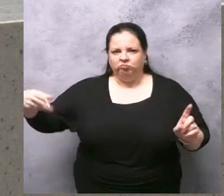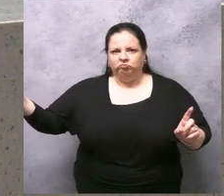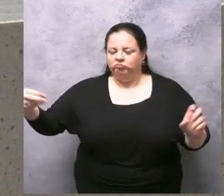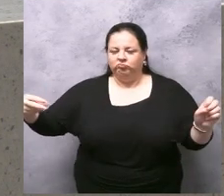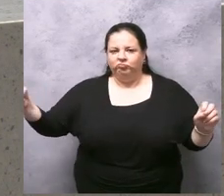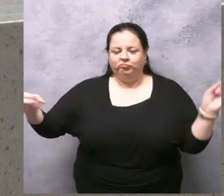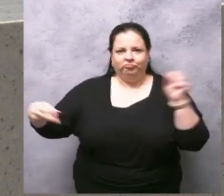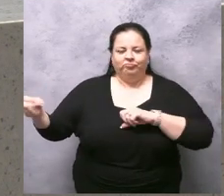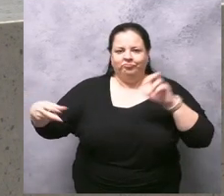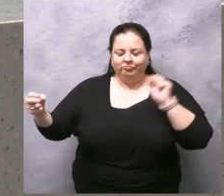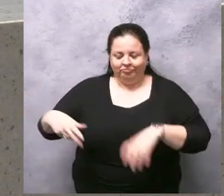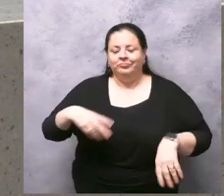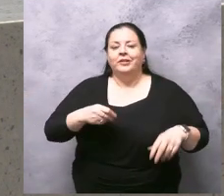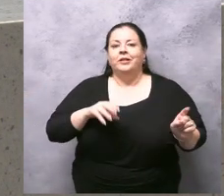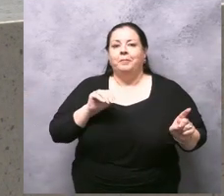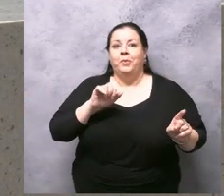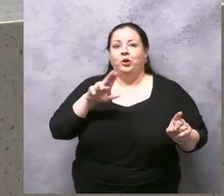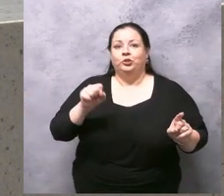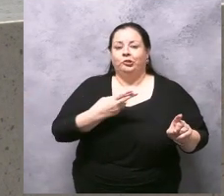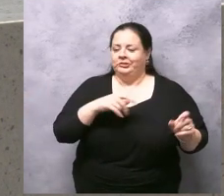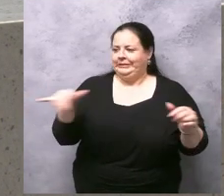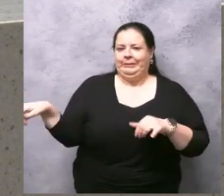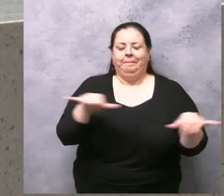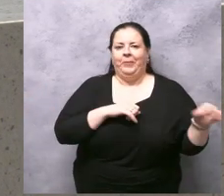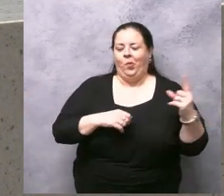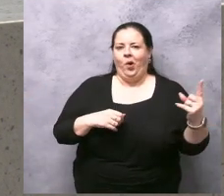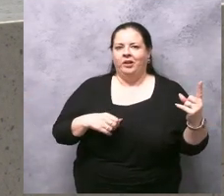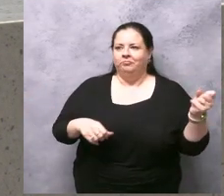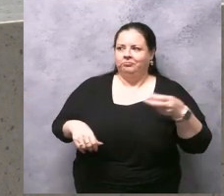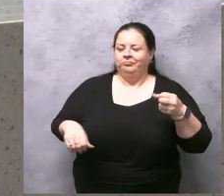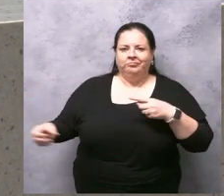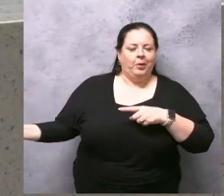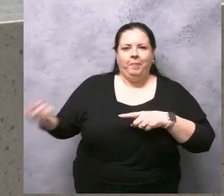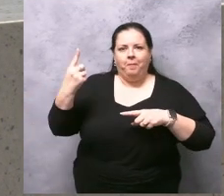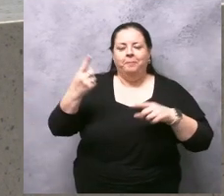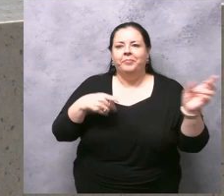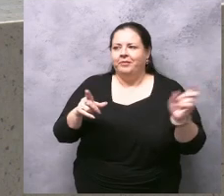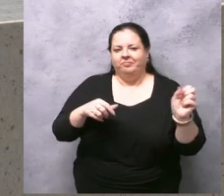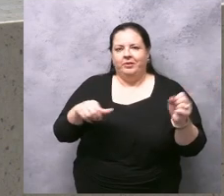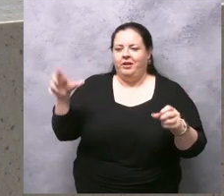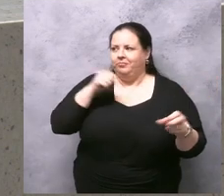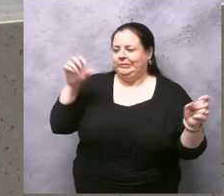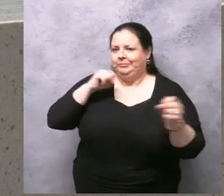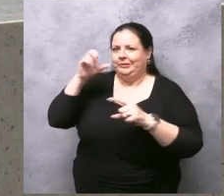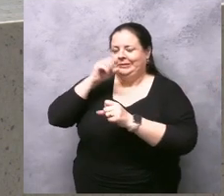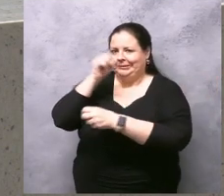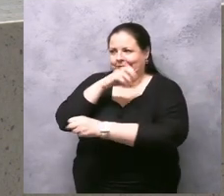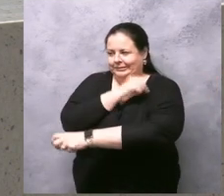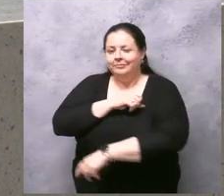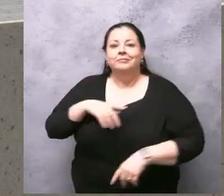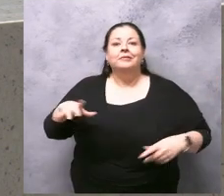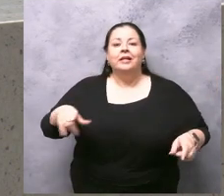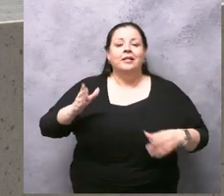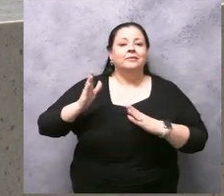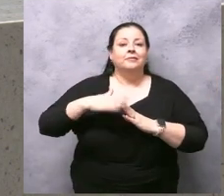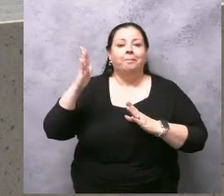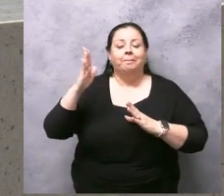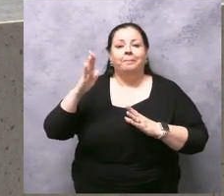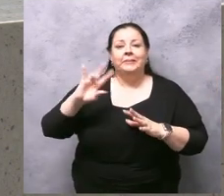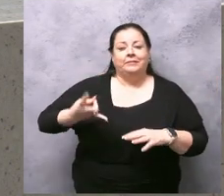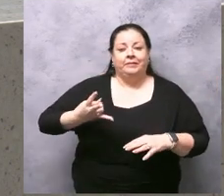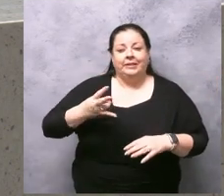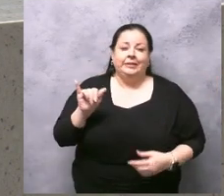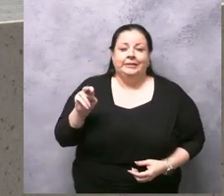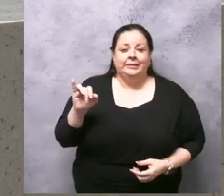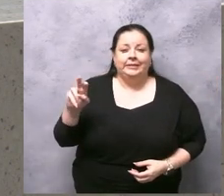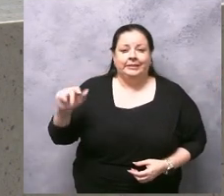and Marshall Forsyth also had a one hitter going. And at the top of the seventh inning, there was a gentleman by the name,